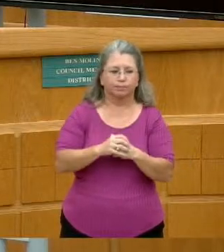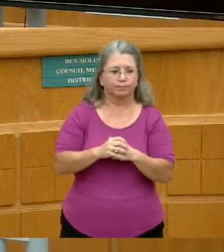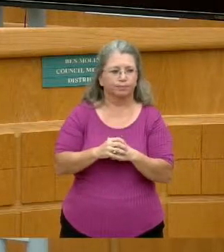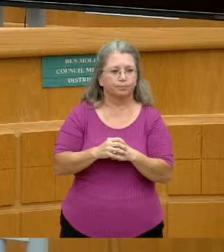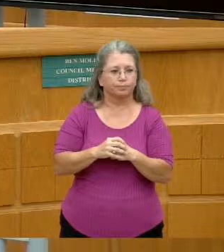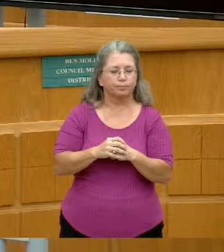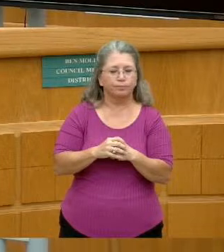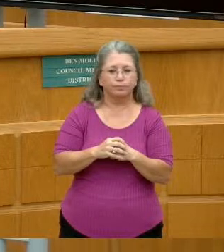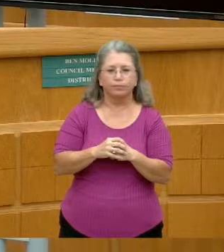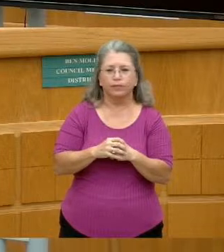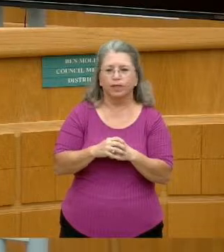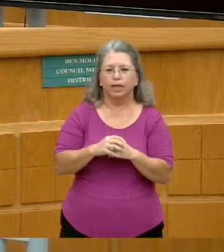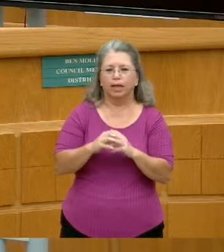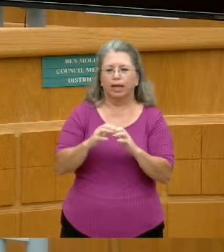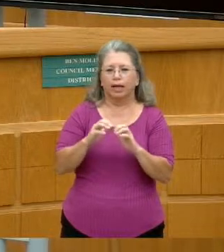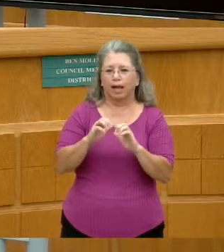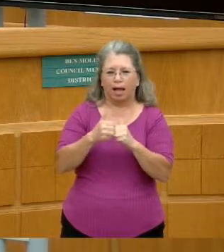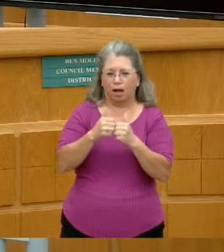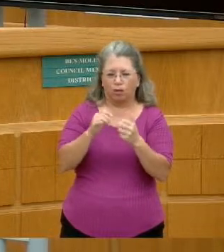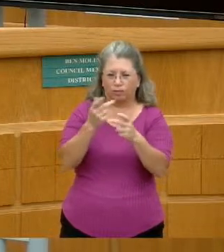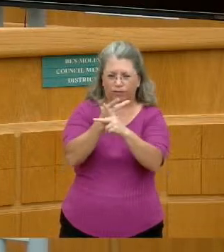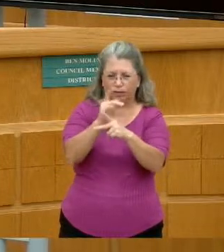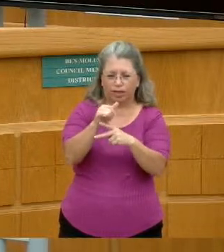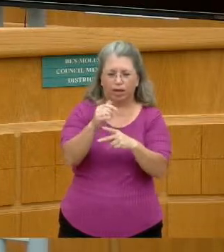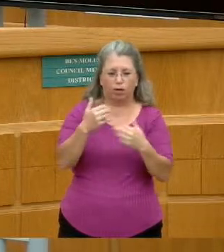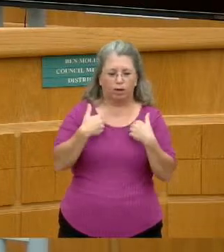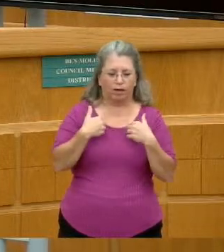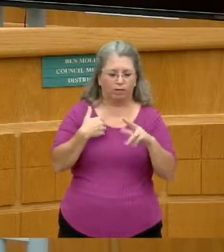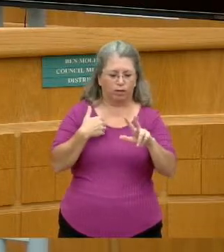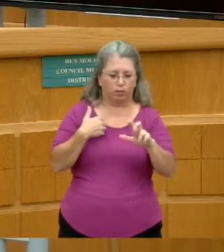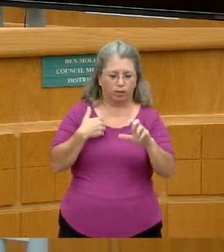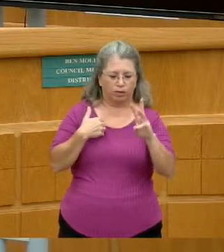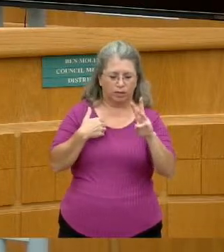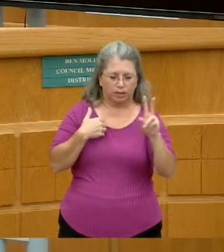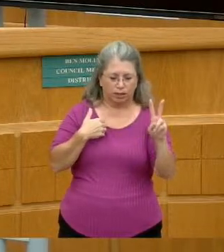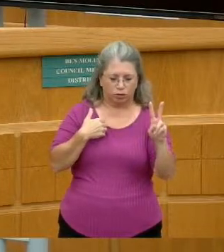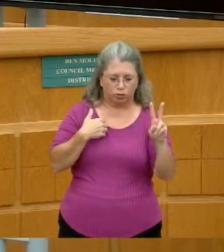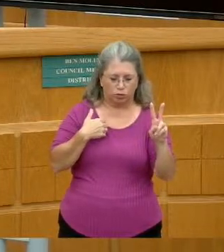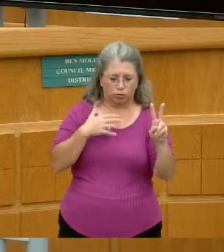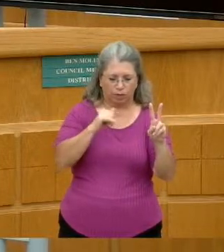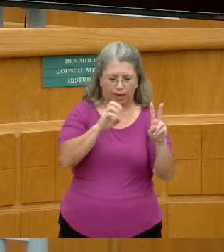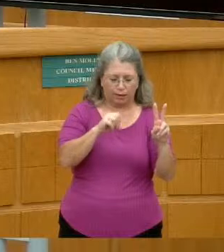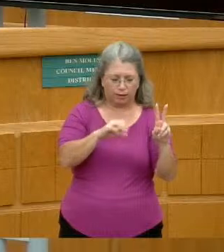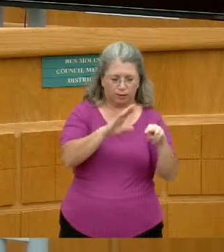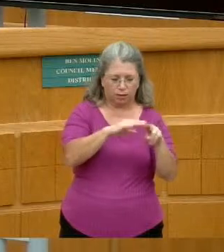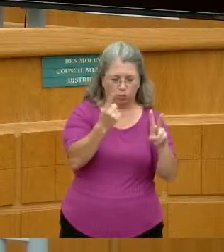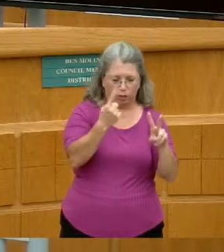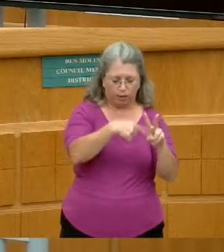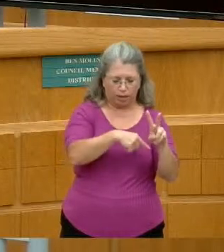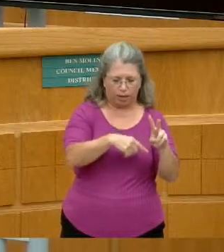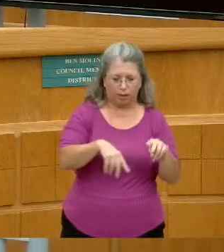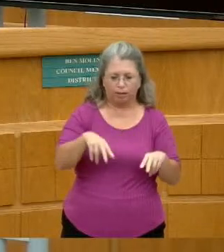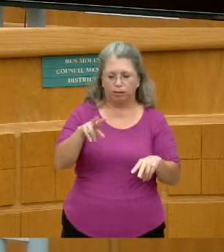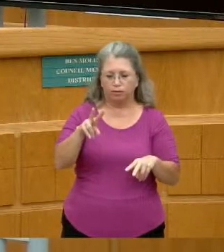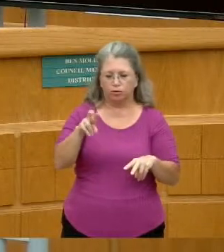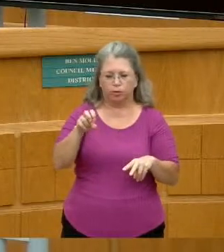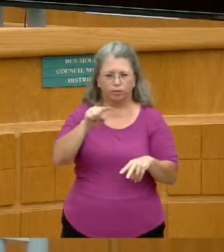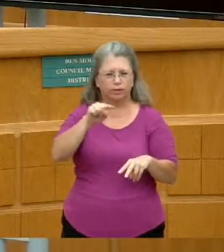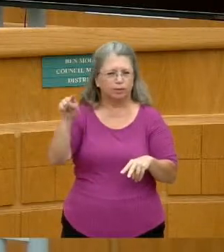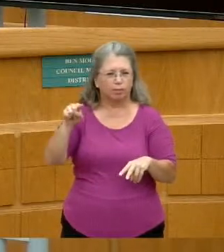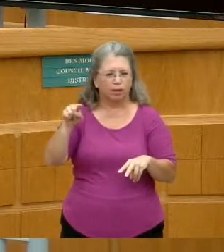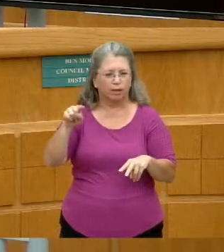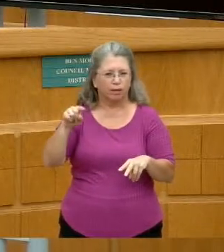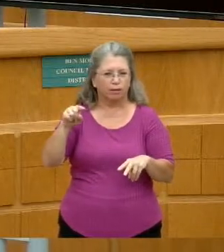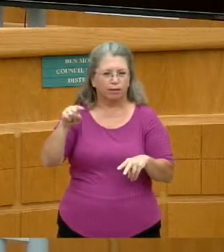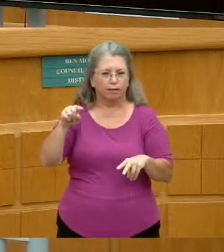that presents is that we have 362 cases one day and 200 and something the day before. That's